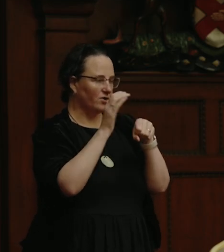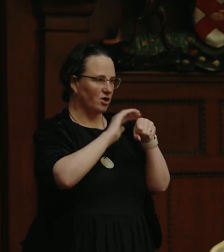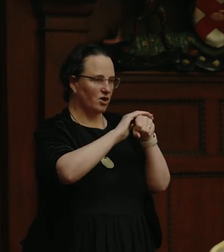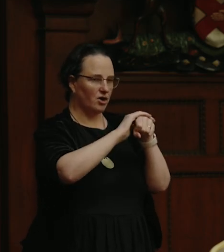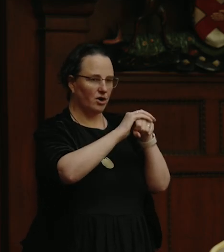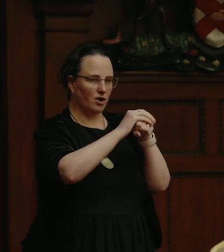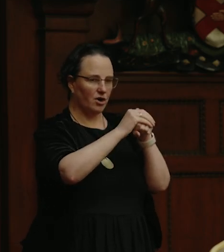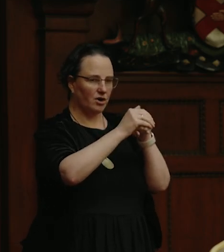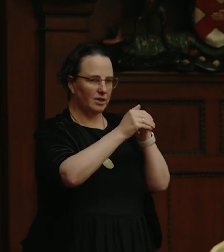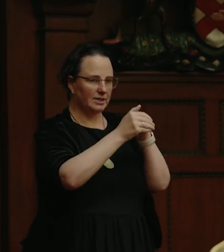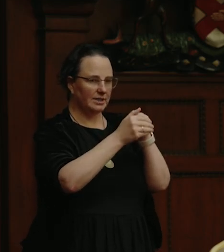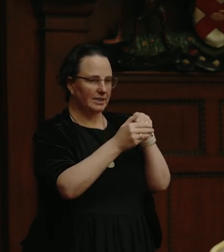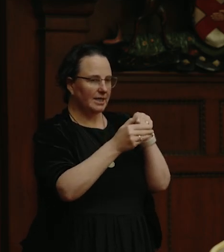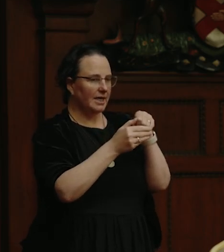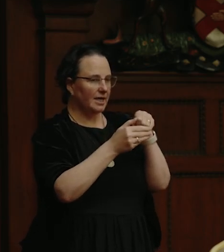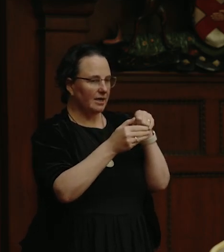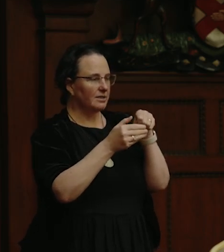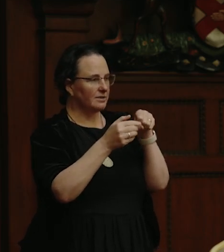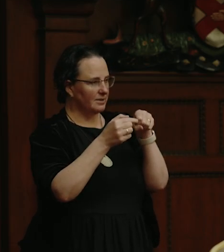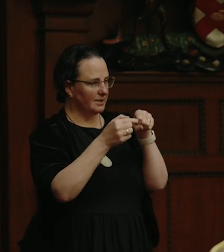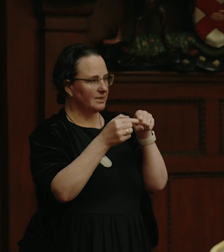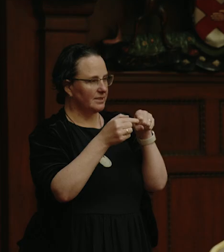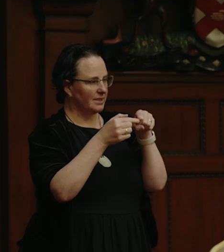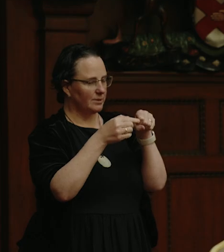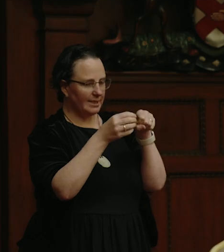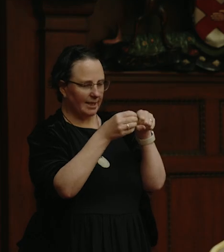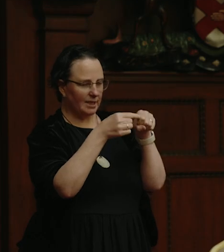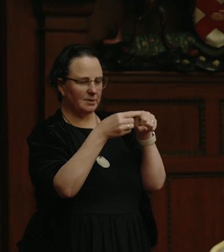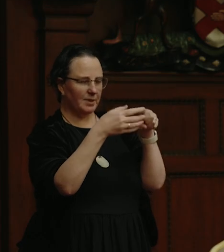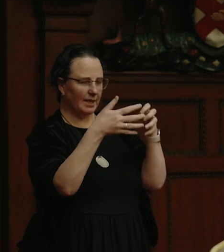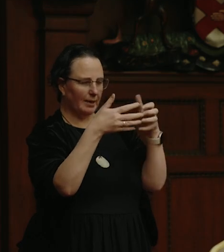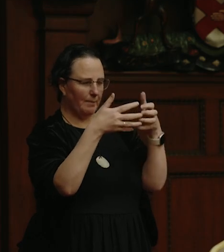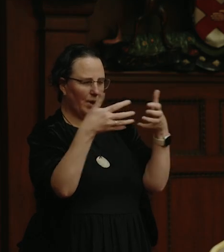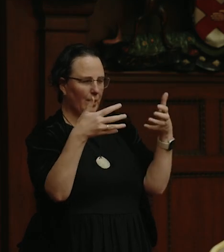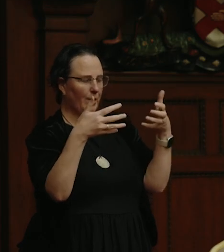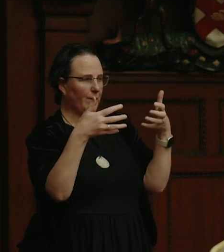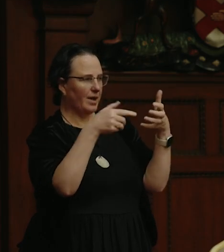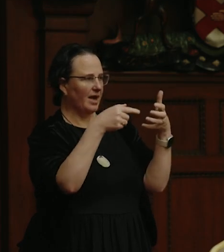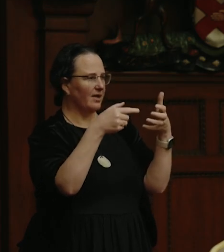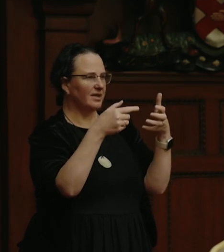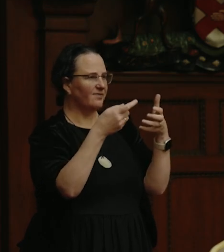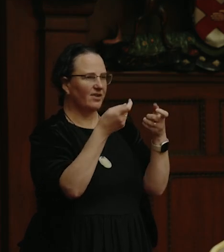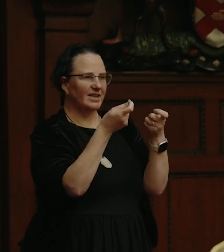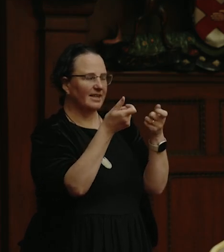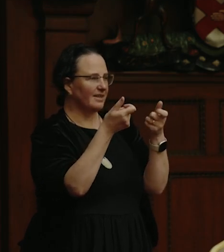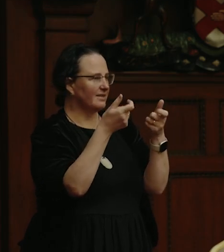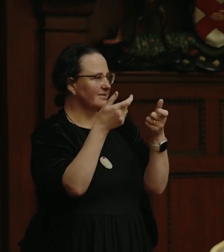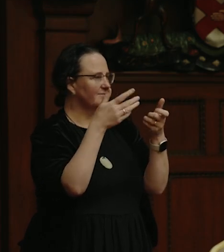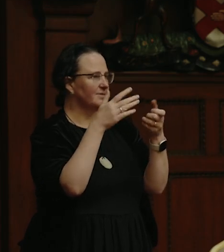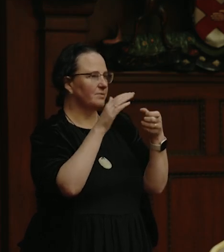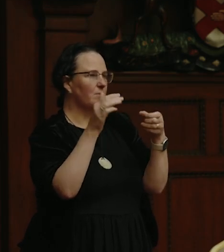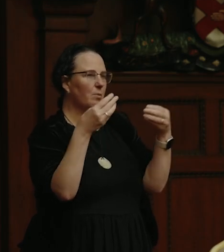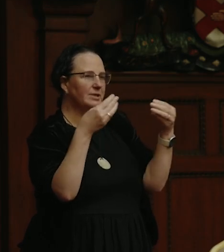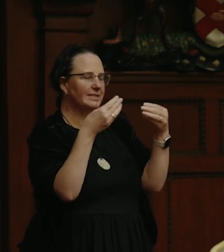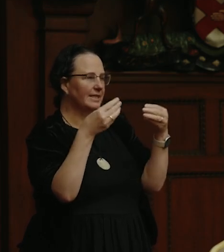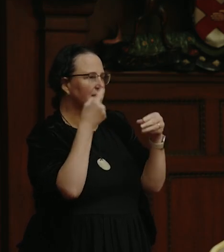break in that fluid layer. So that's that break happening in your very little amount of tear film that's left. And that part of your